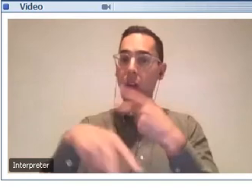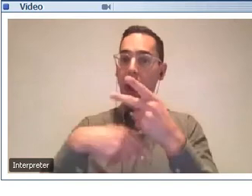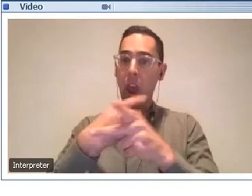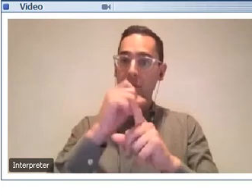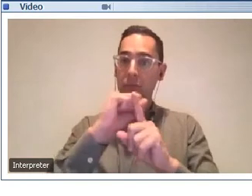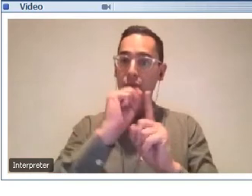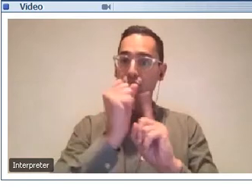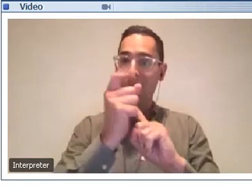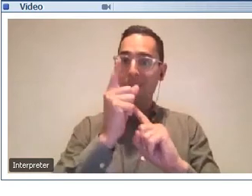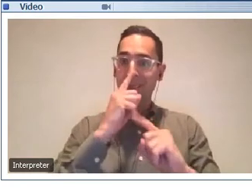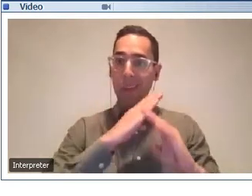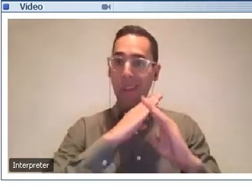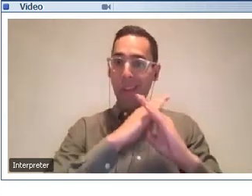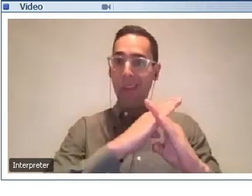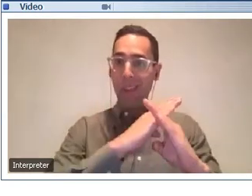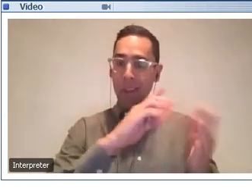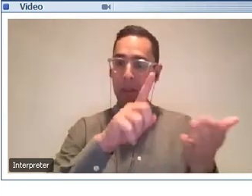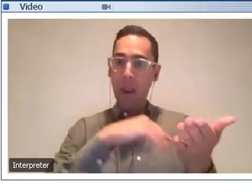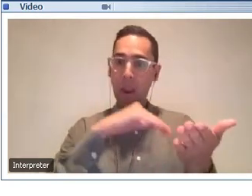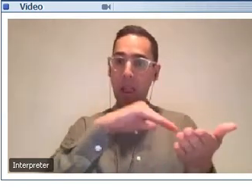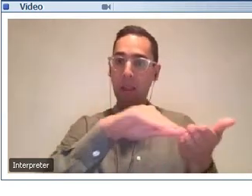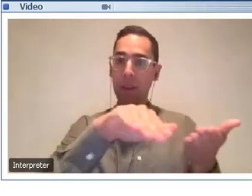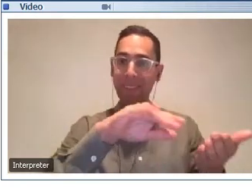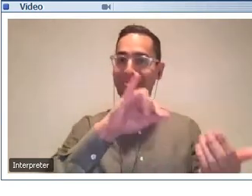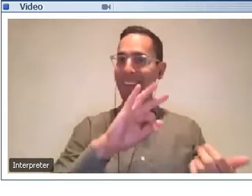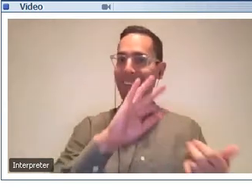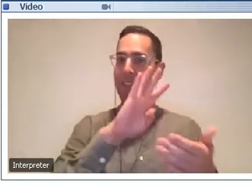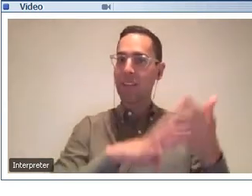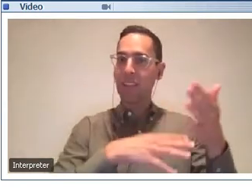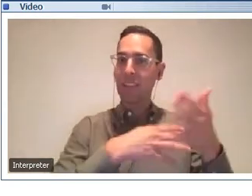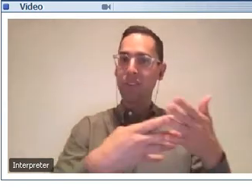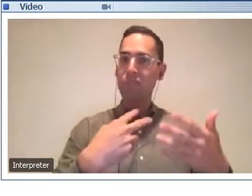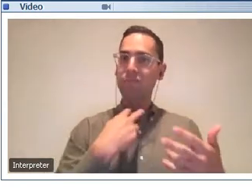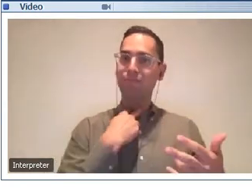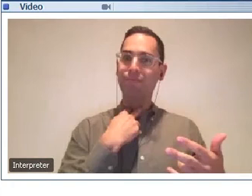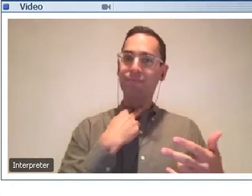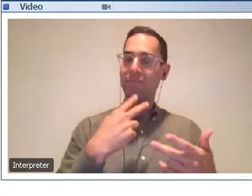course, having those types of jobs means that you also are less likely to have